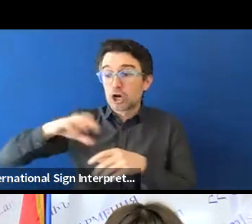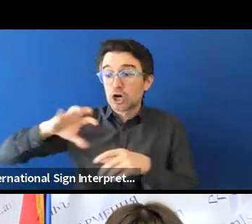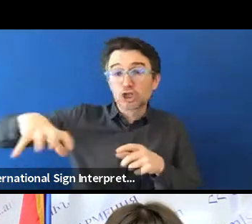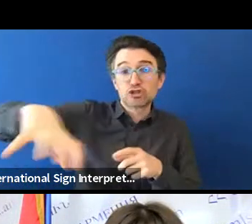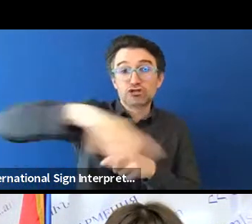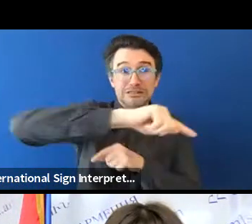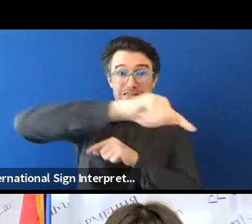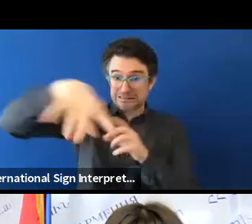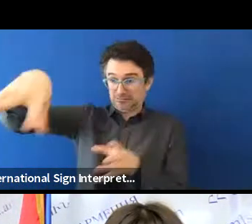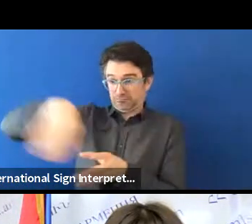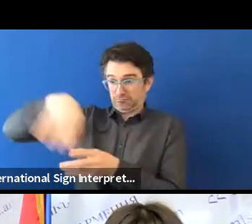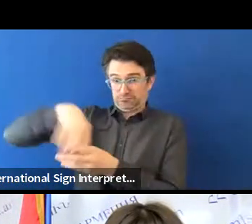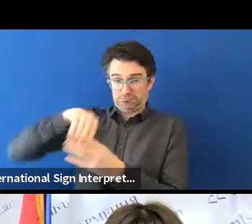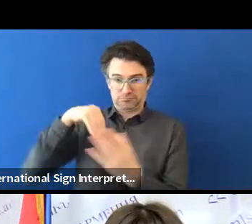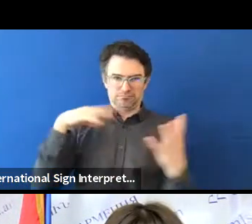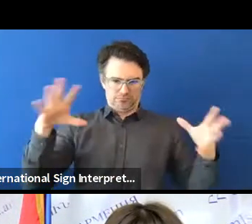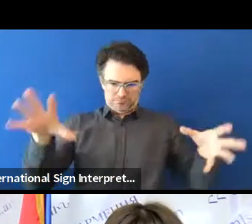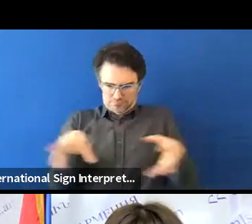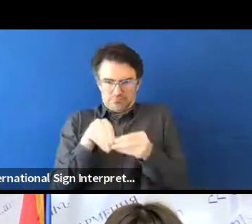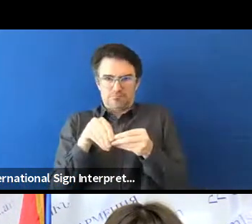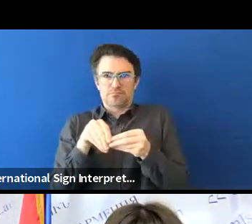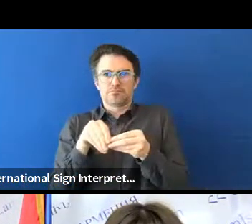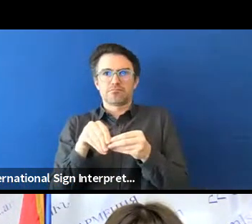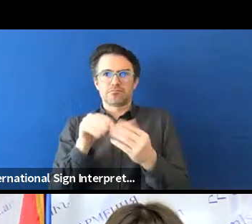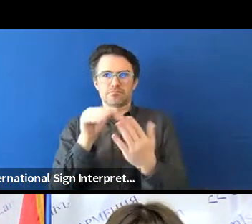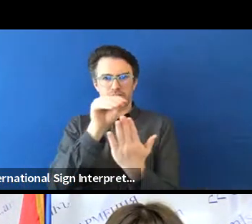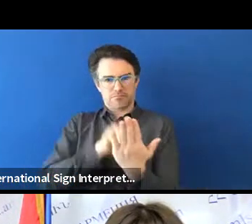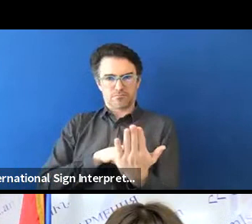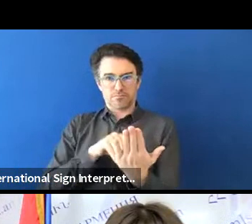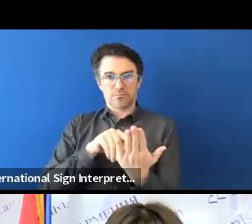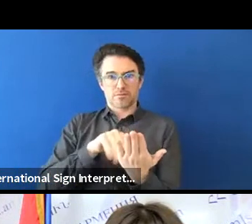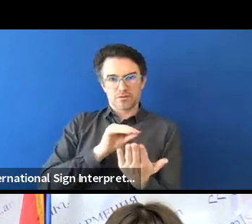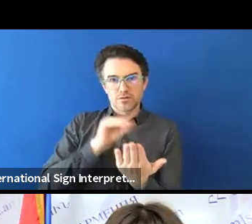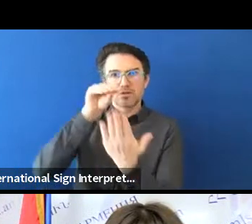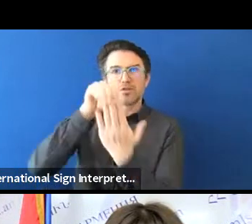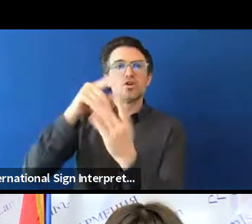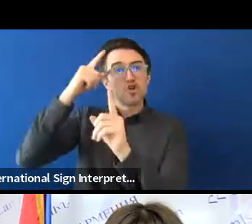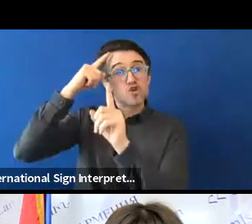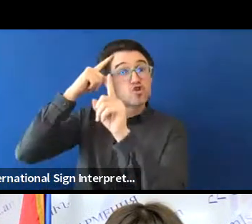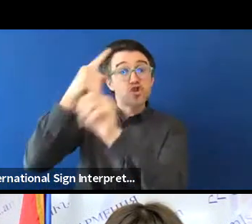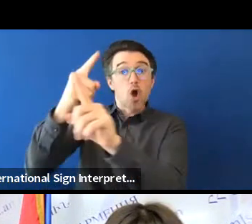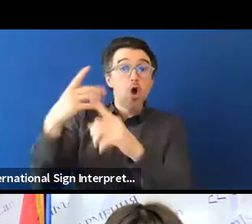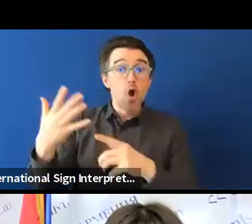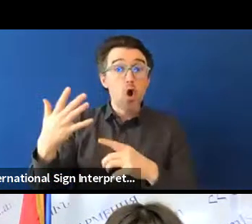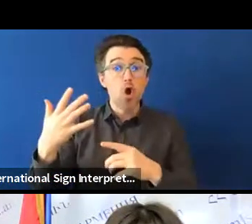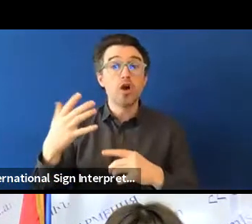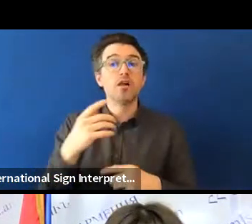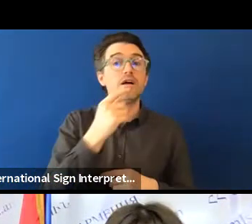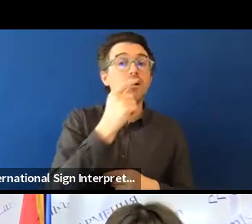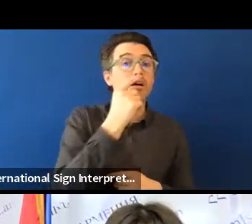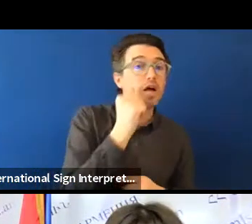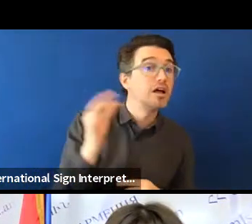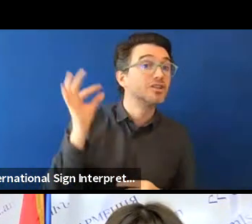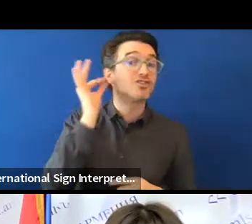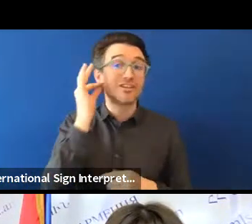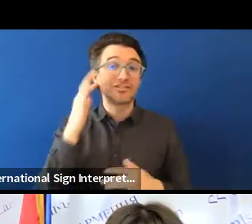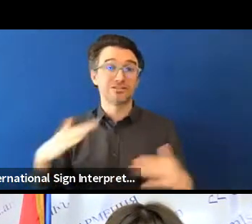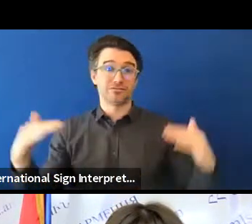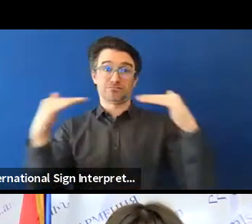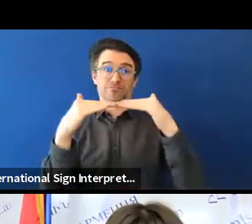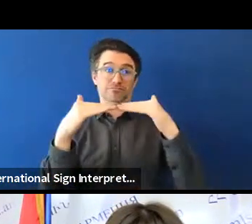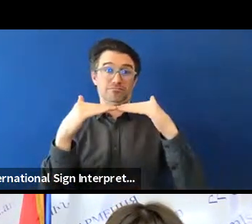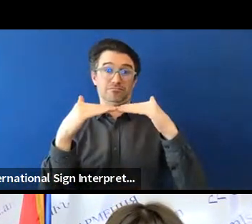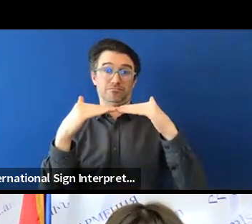to establish gender equality through whatever we do. So emphasizing